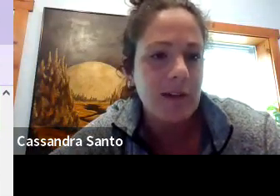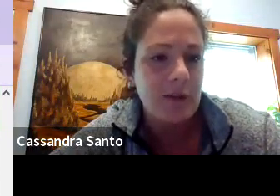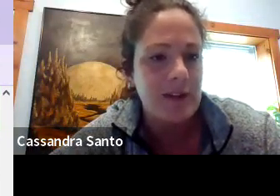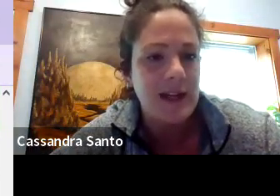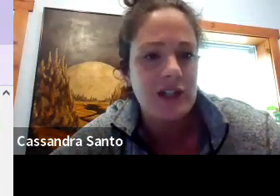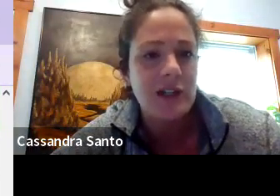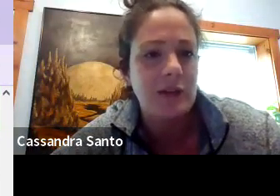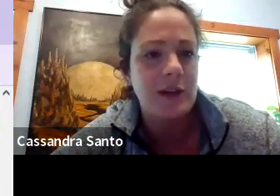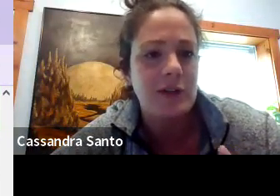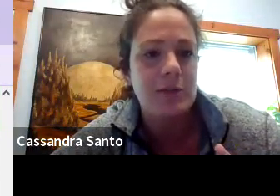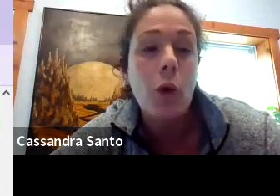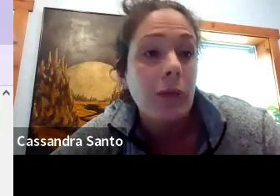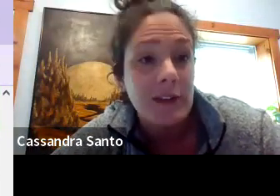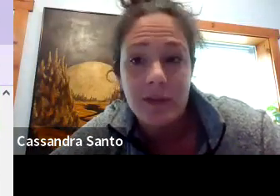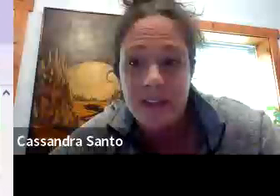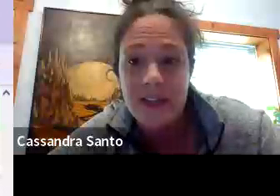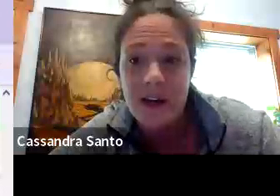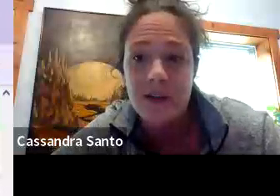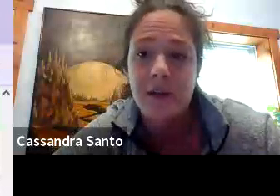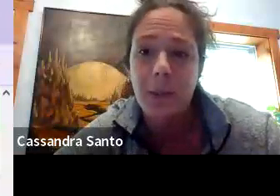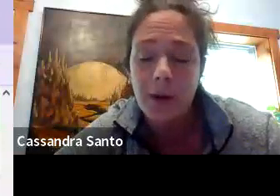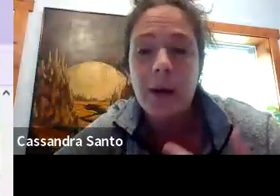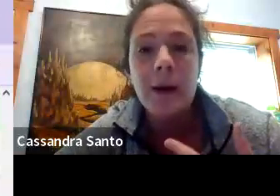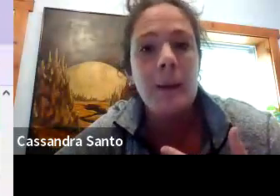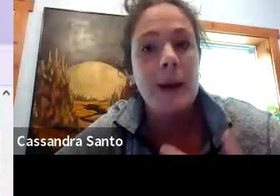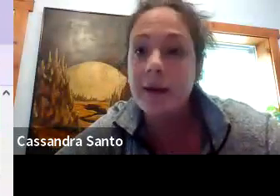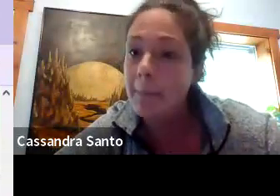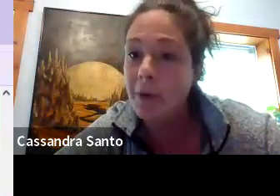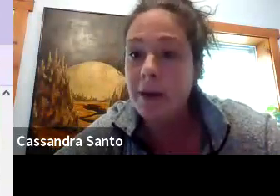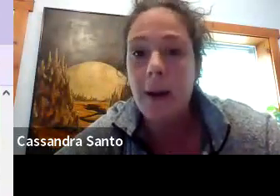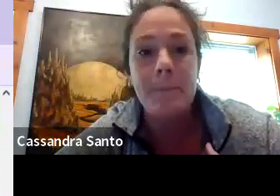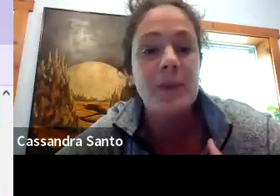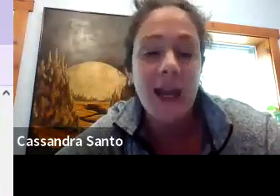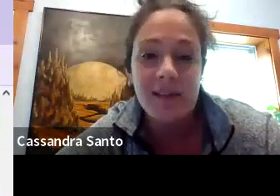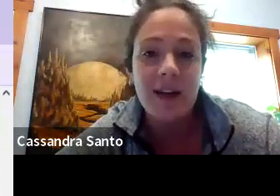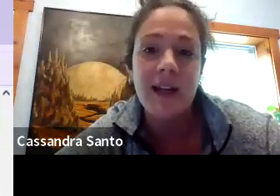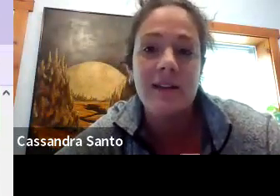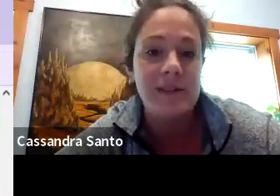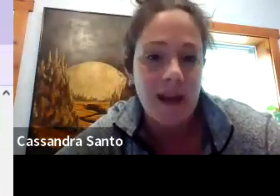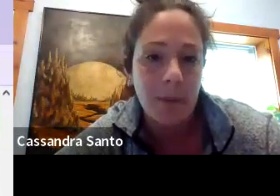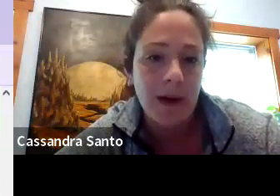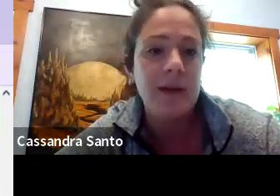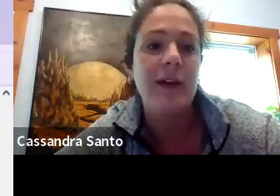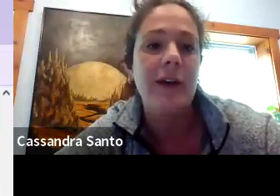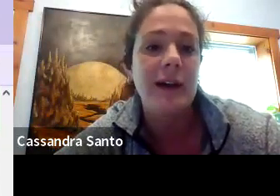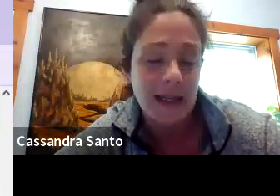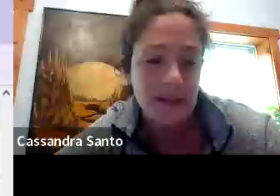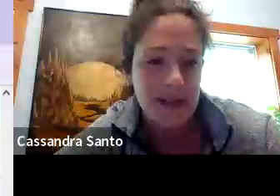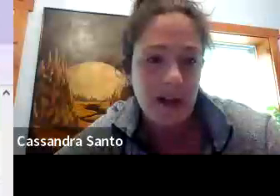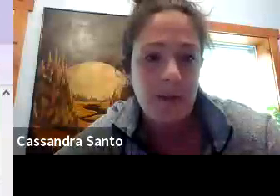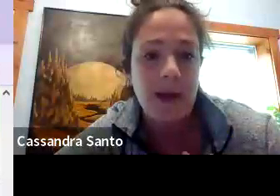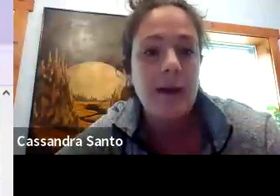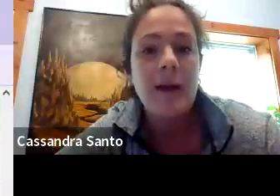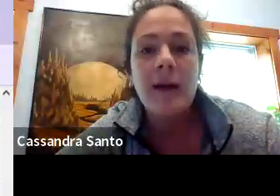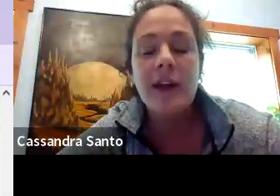to that resources section, you'll see there's more resources there to support parent input, case studies, a sample parent letter, a